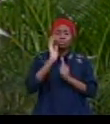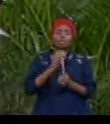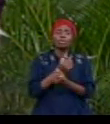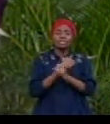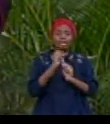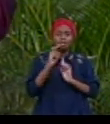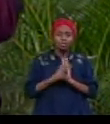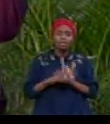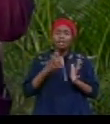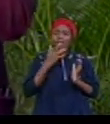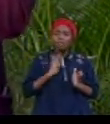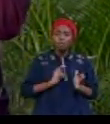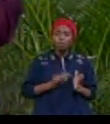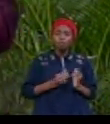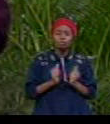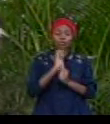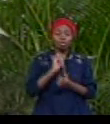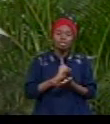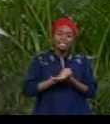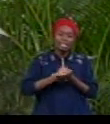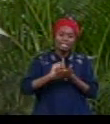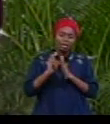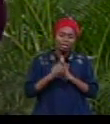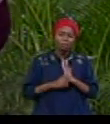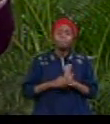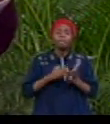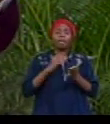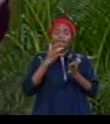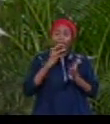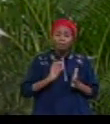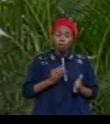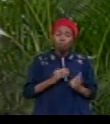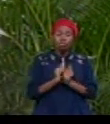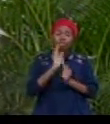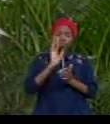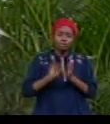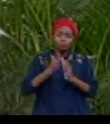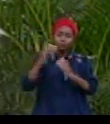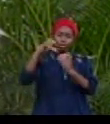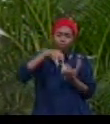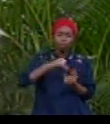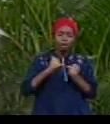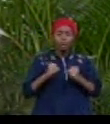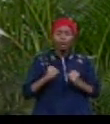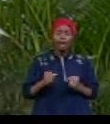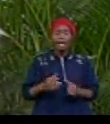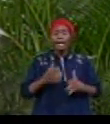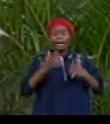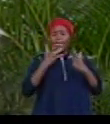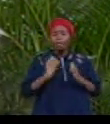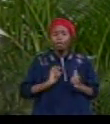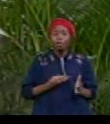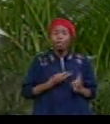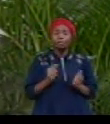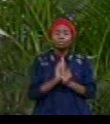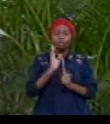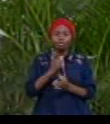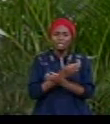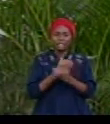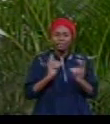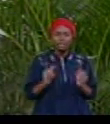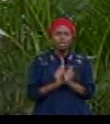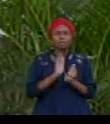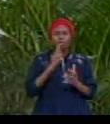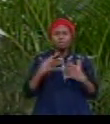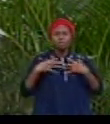your sanctification. Favor with your spirit power. Favor with your deliverances. Favor us with your healing. In